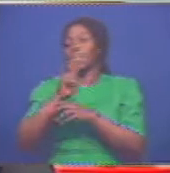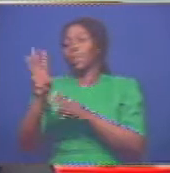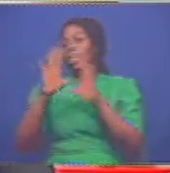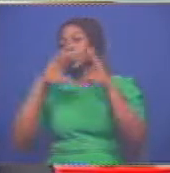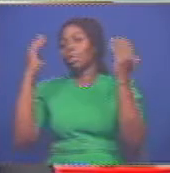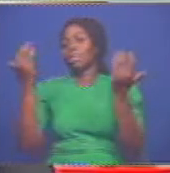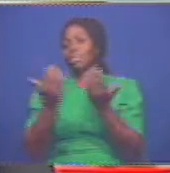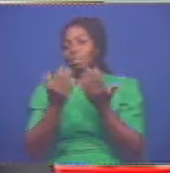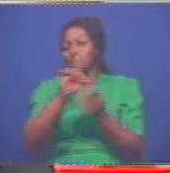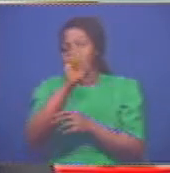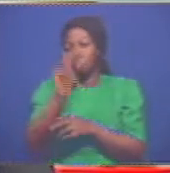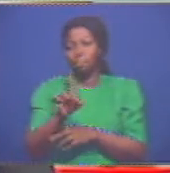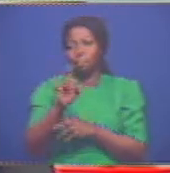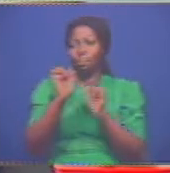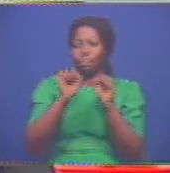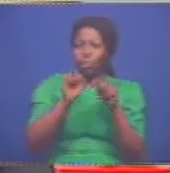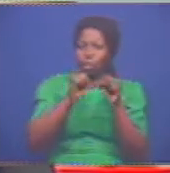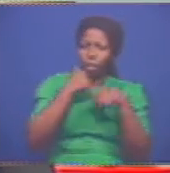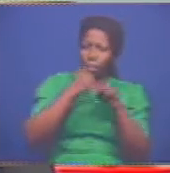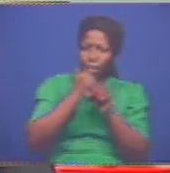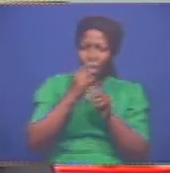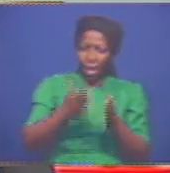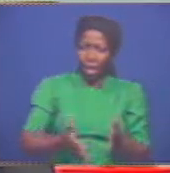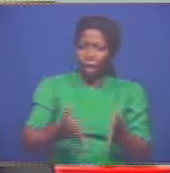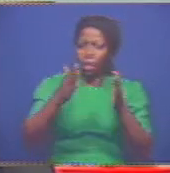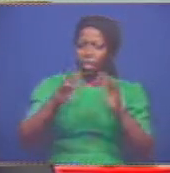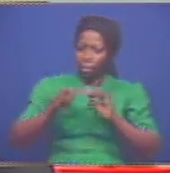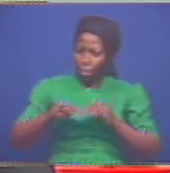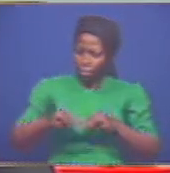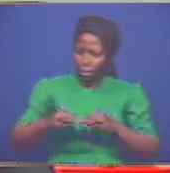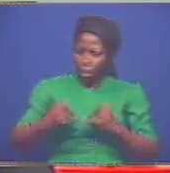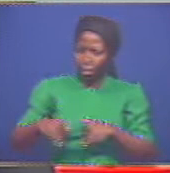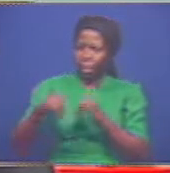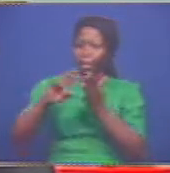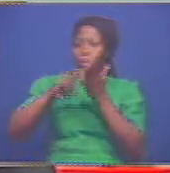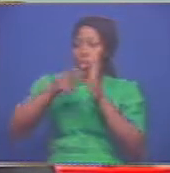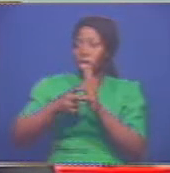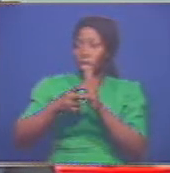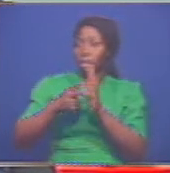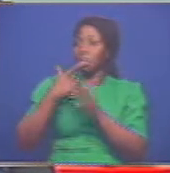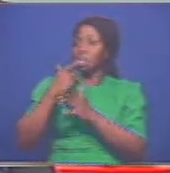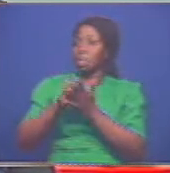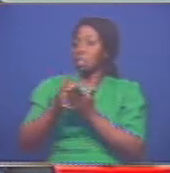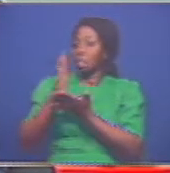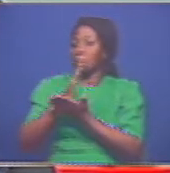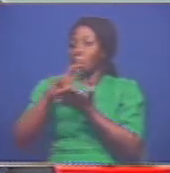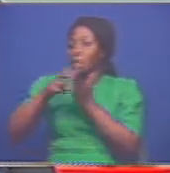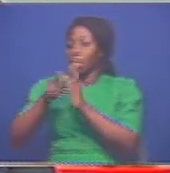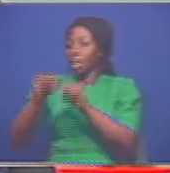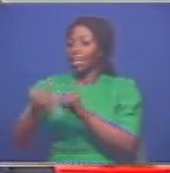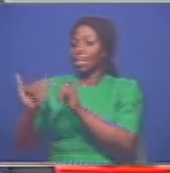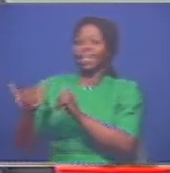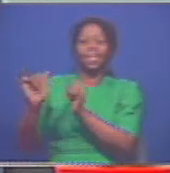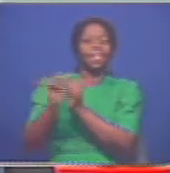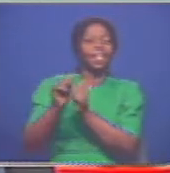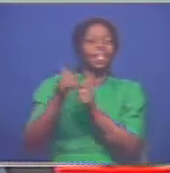can we make our way of implementing projects? You talk about projects that might even take 10 years, the same as in the